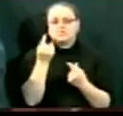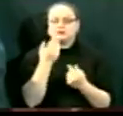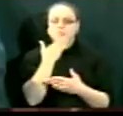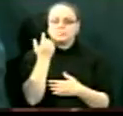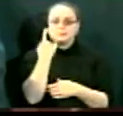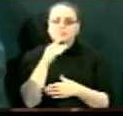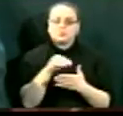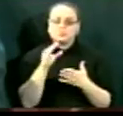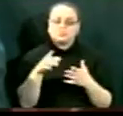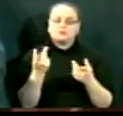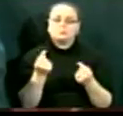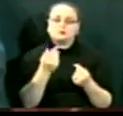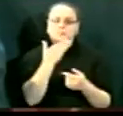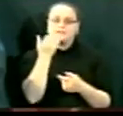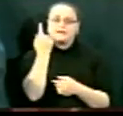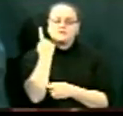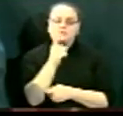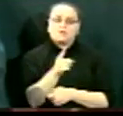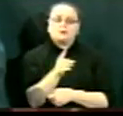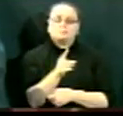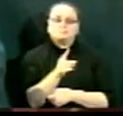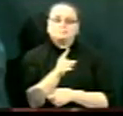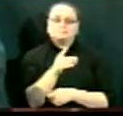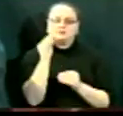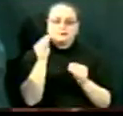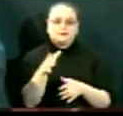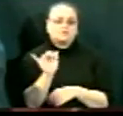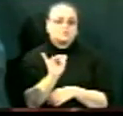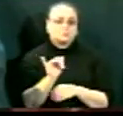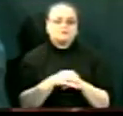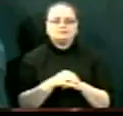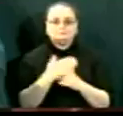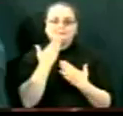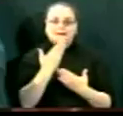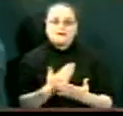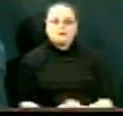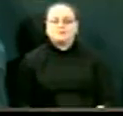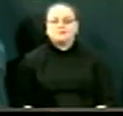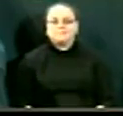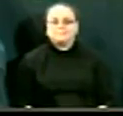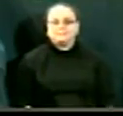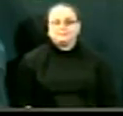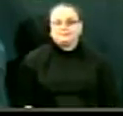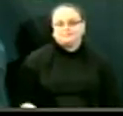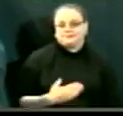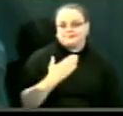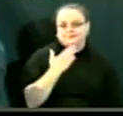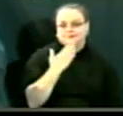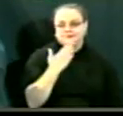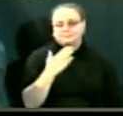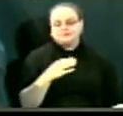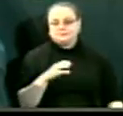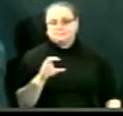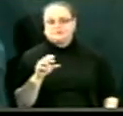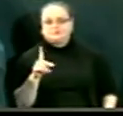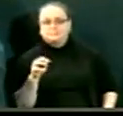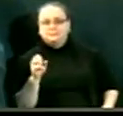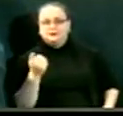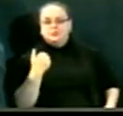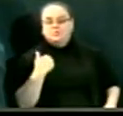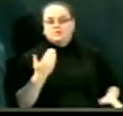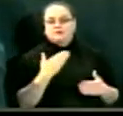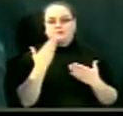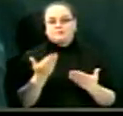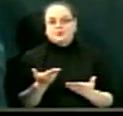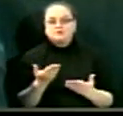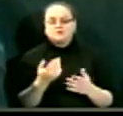best for the students, we will do what's best for the teachers. Again, thank you. Thank you, Ms. Coates. We have a motion on the